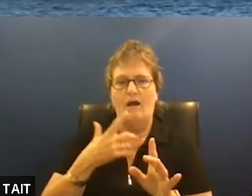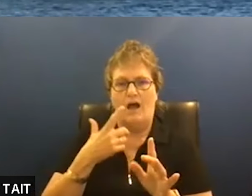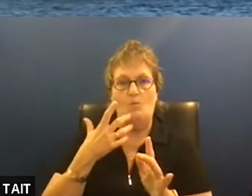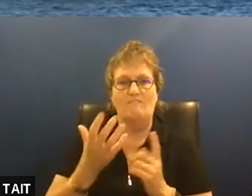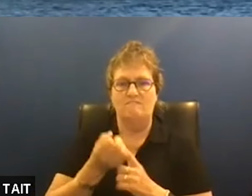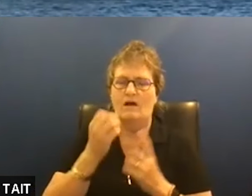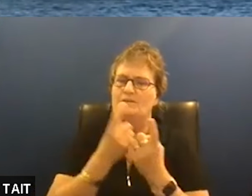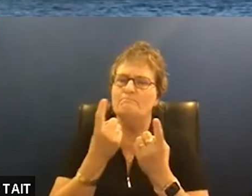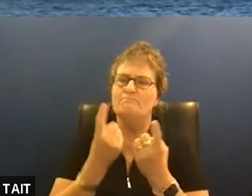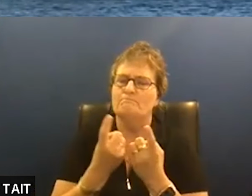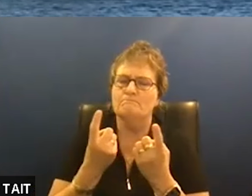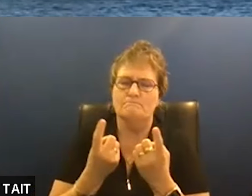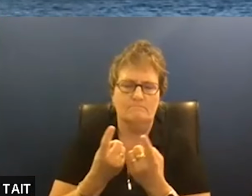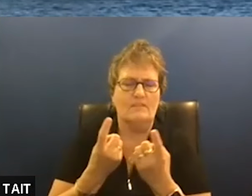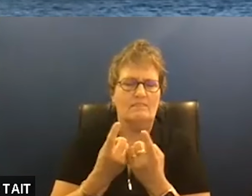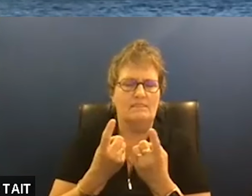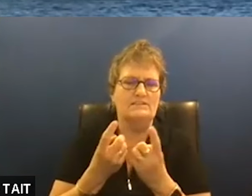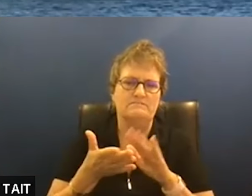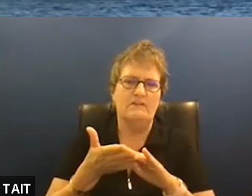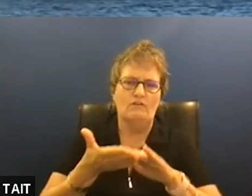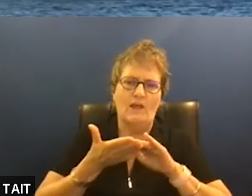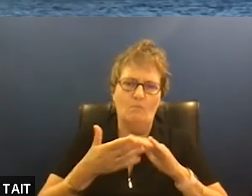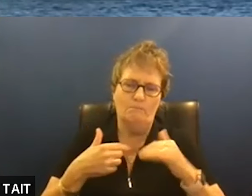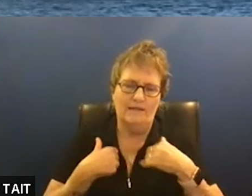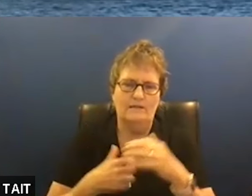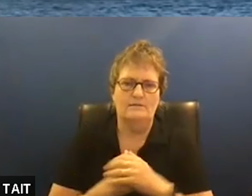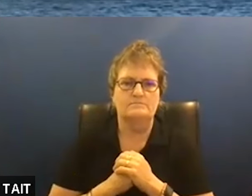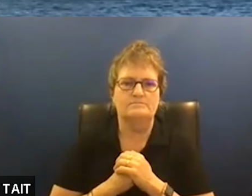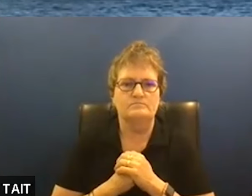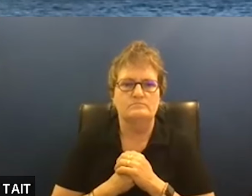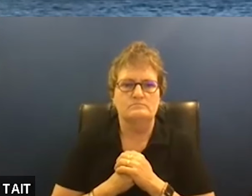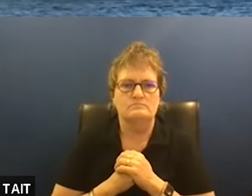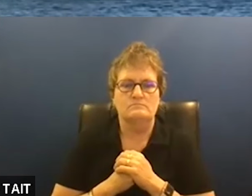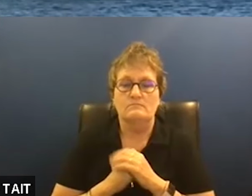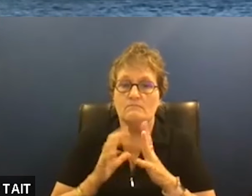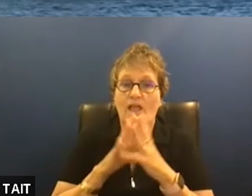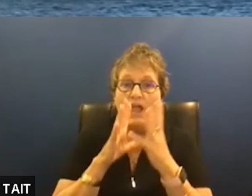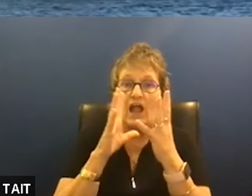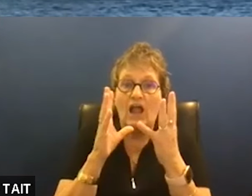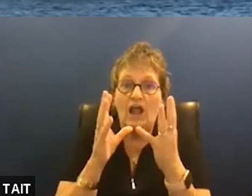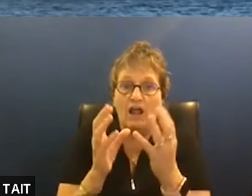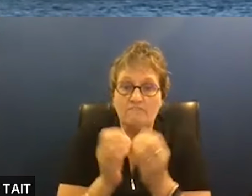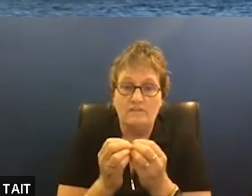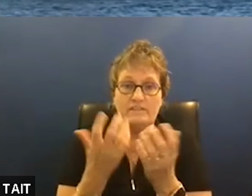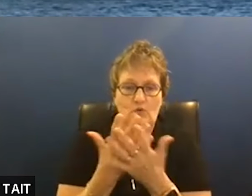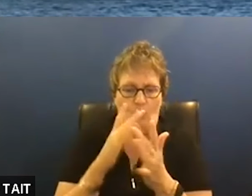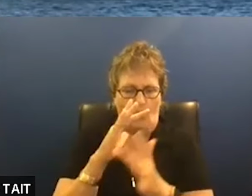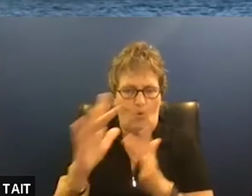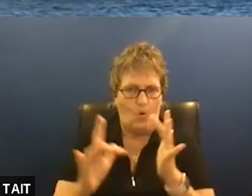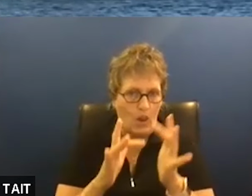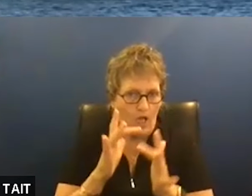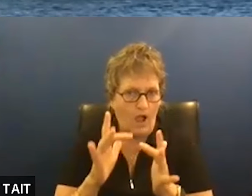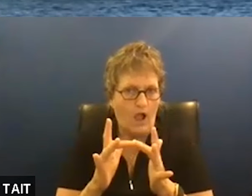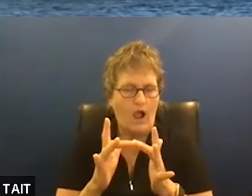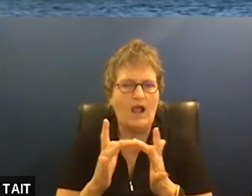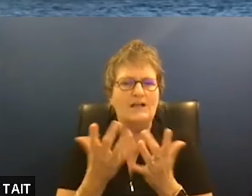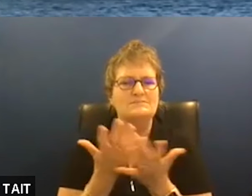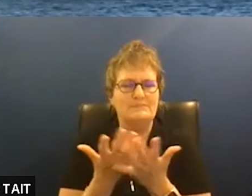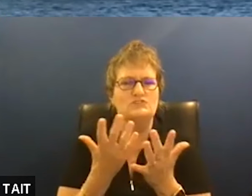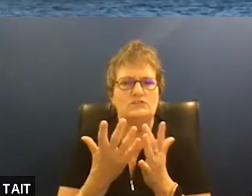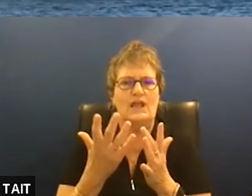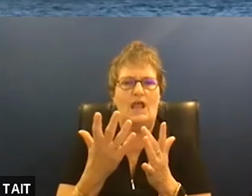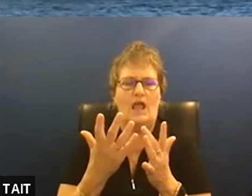Right. The other thing that I thought of was, since everything's so much online, probably more so at main campus than